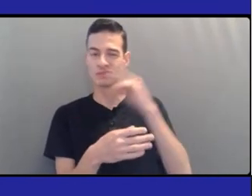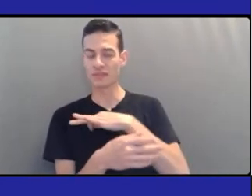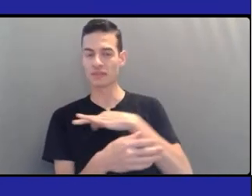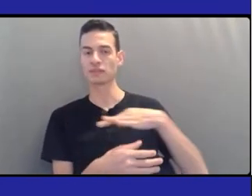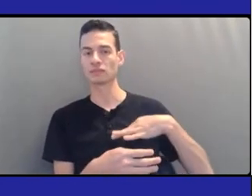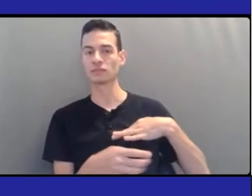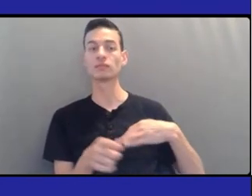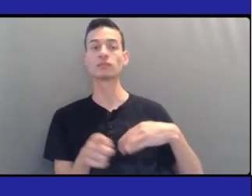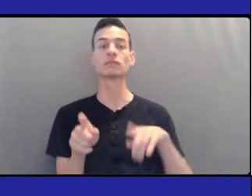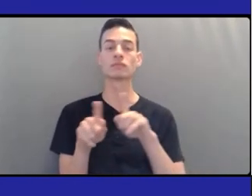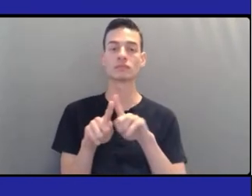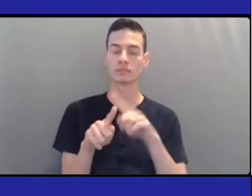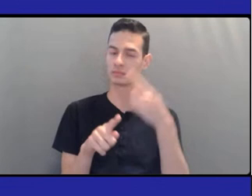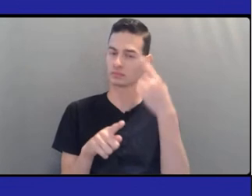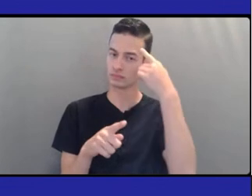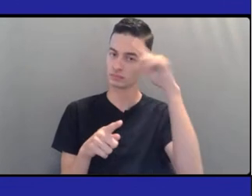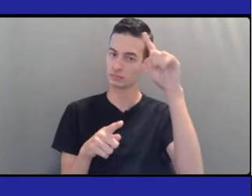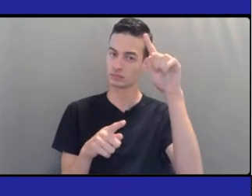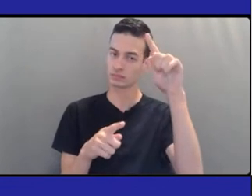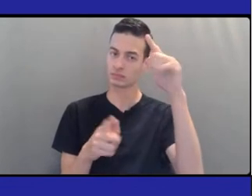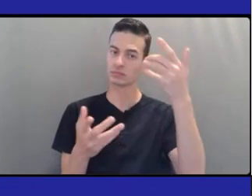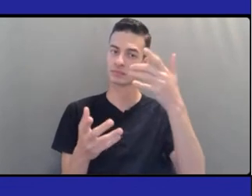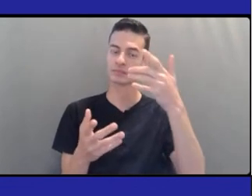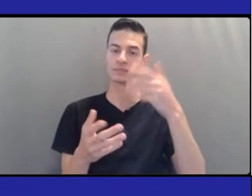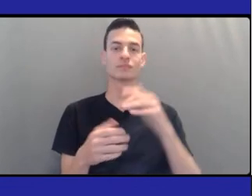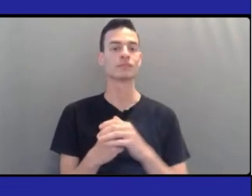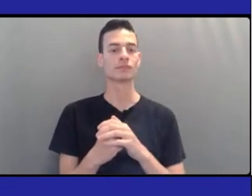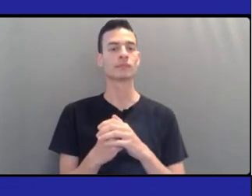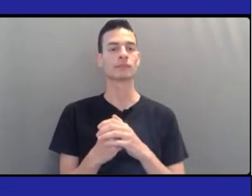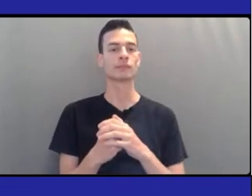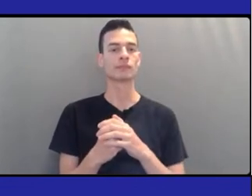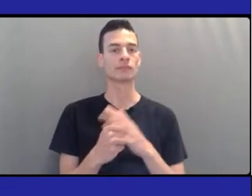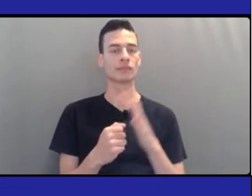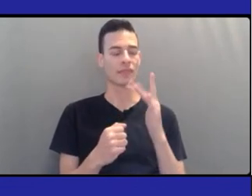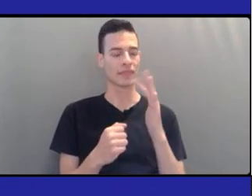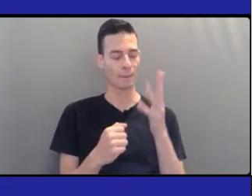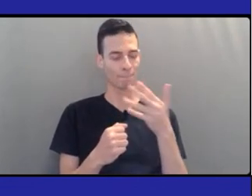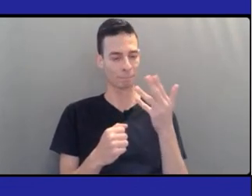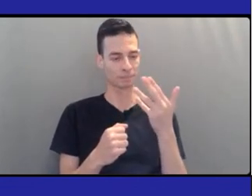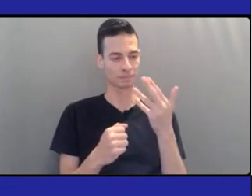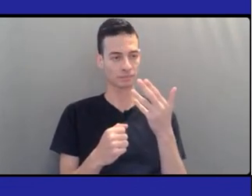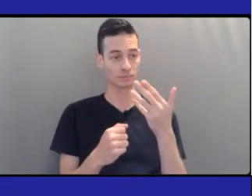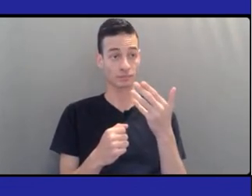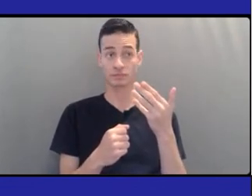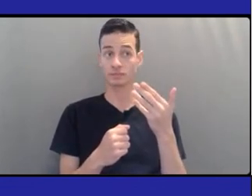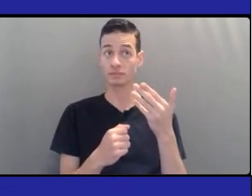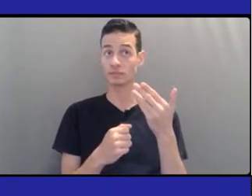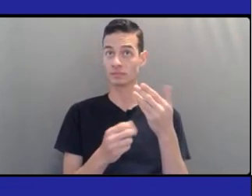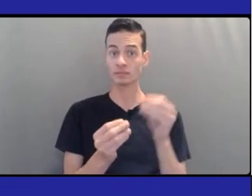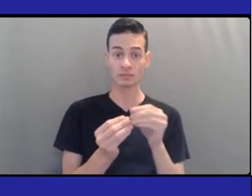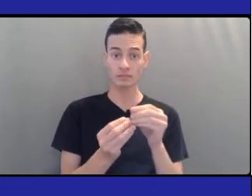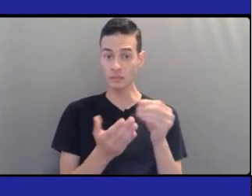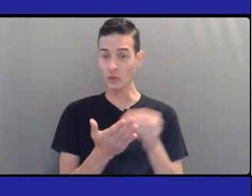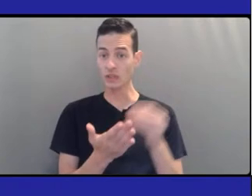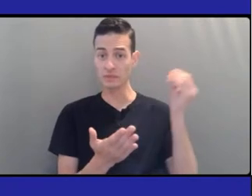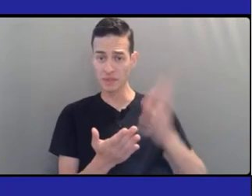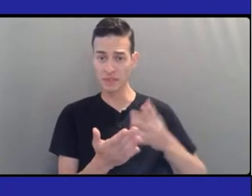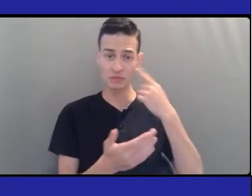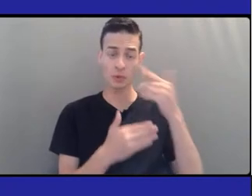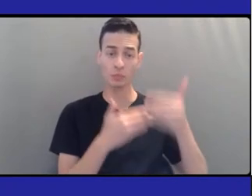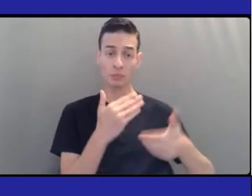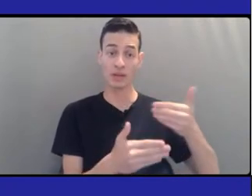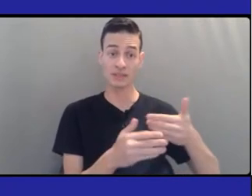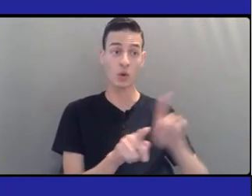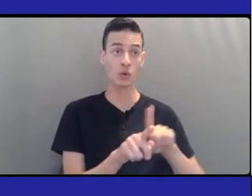also increased to some degree in the expense in processing the linen and the greater linen volume that we're